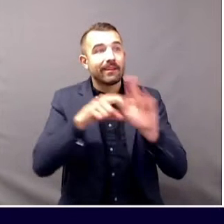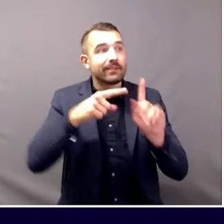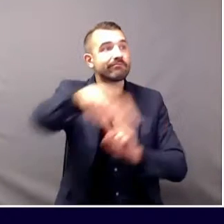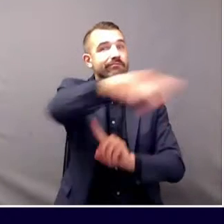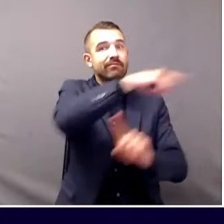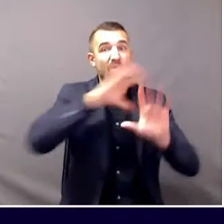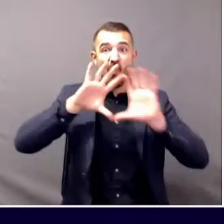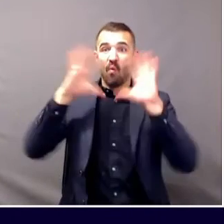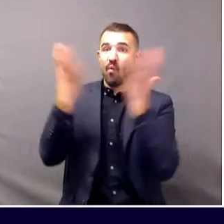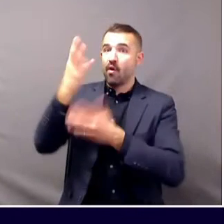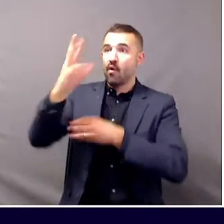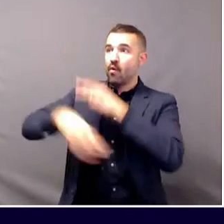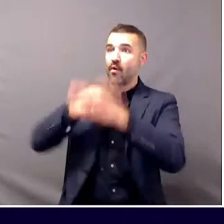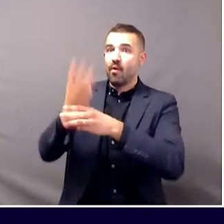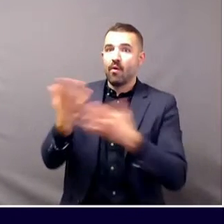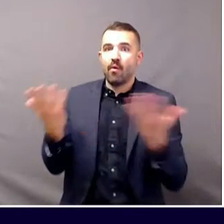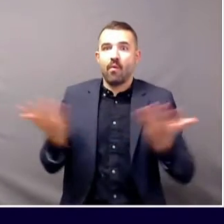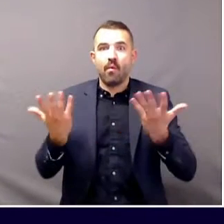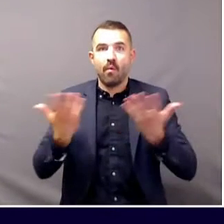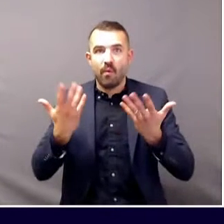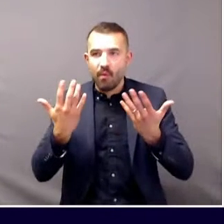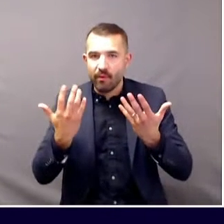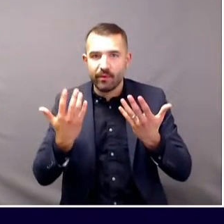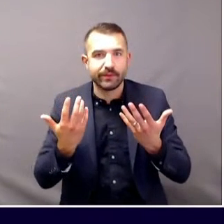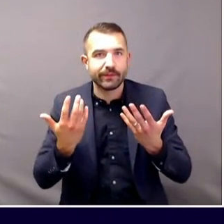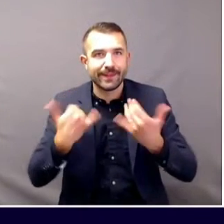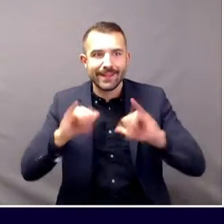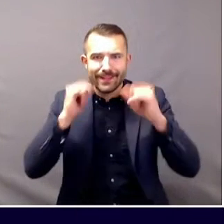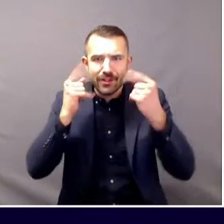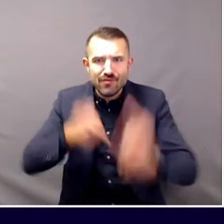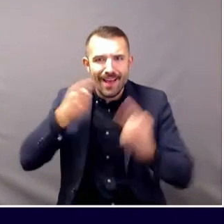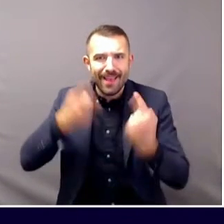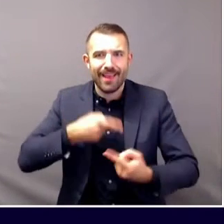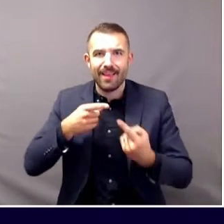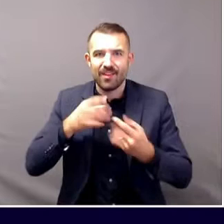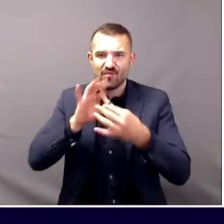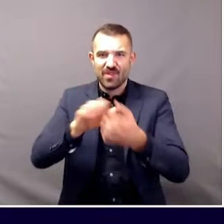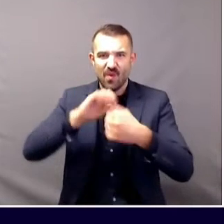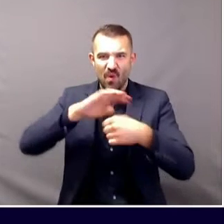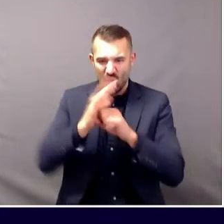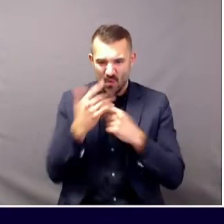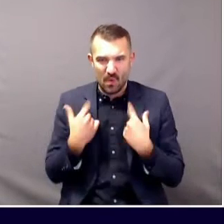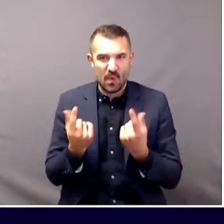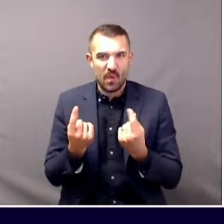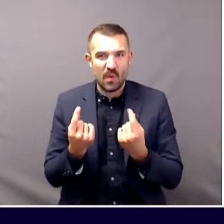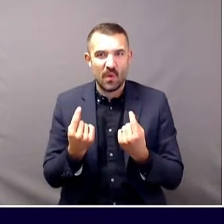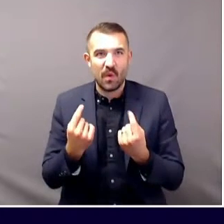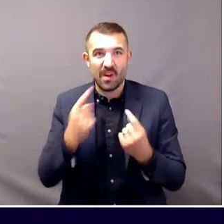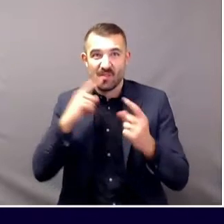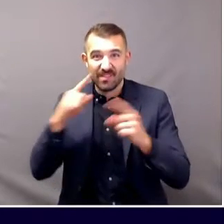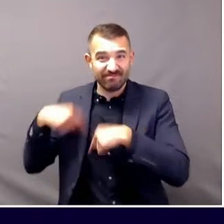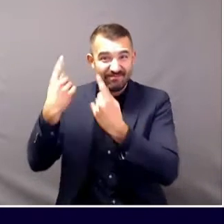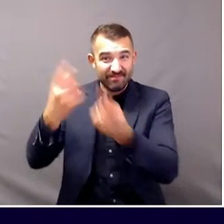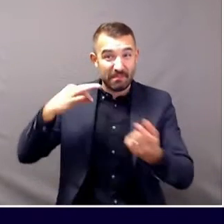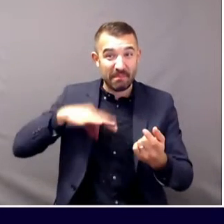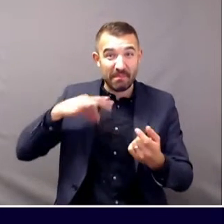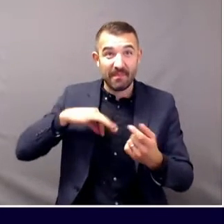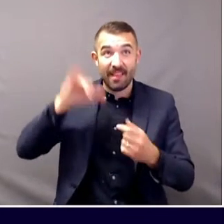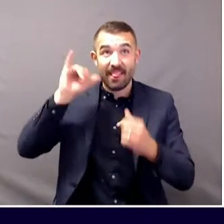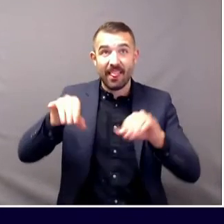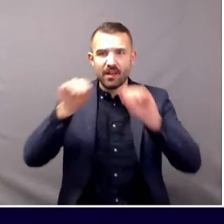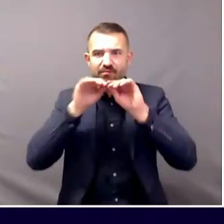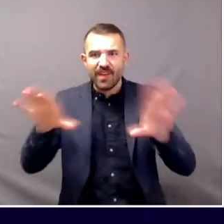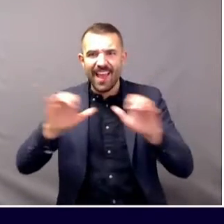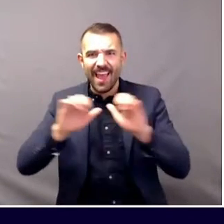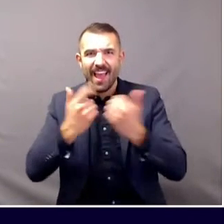with COVID-19 had the benefit of understanding what we had uncovered with that outbreak. The second was we